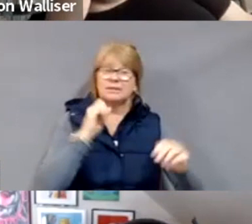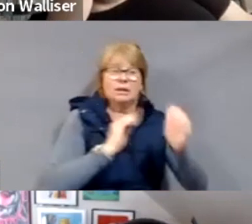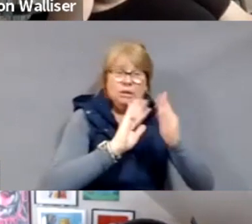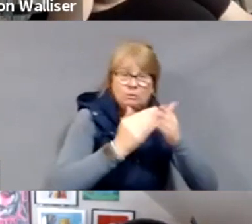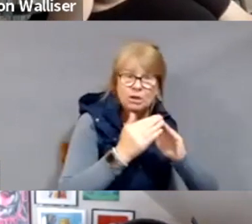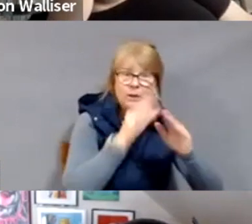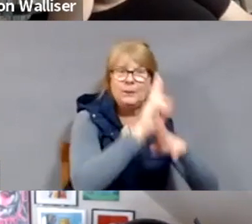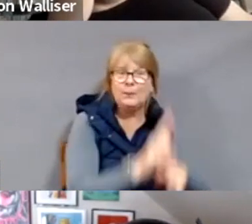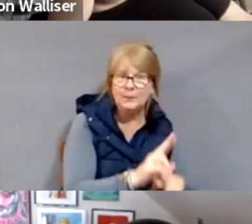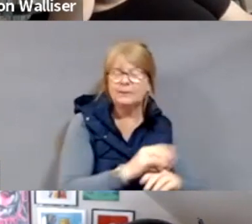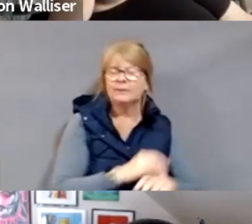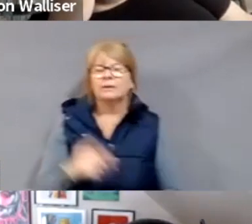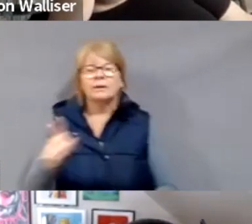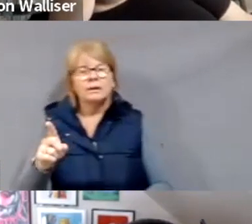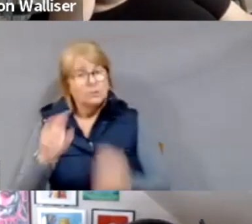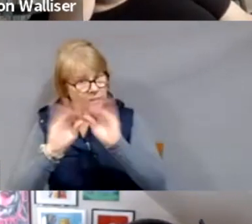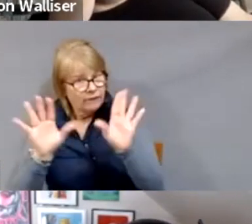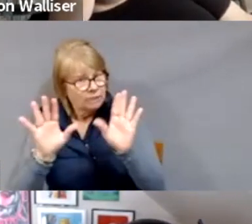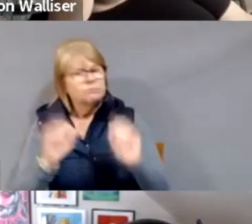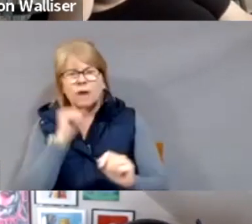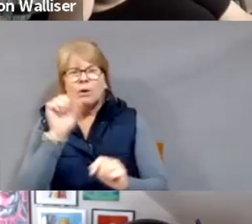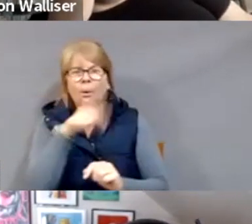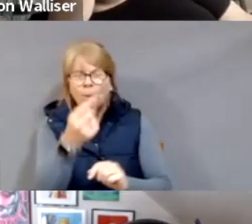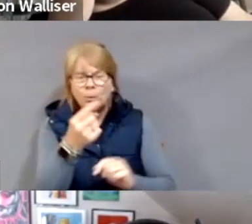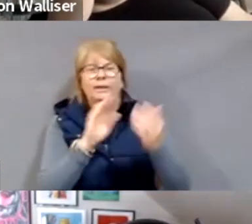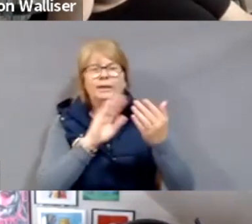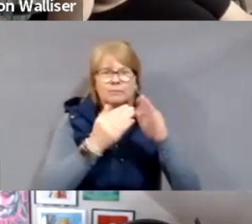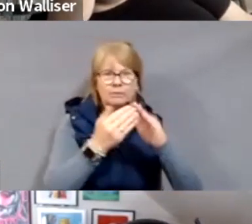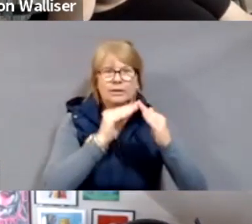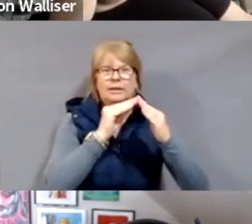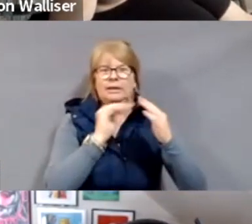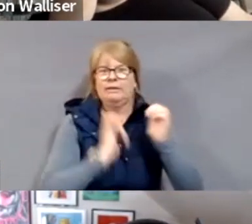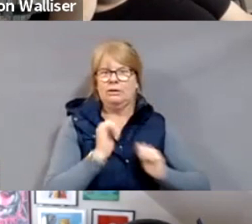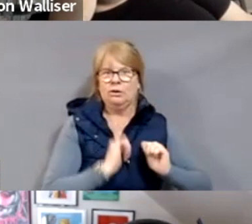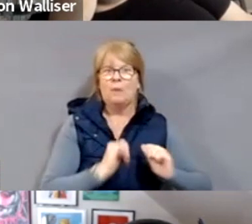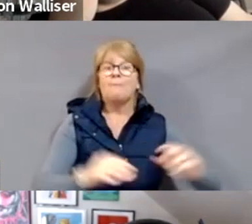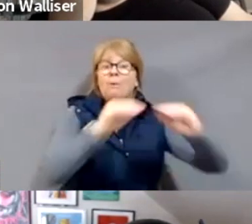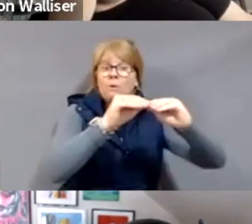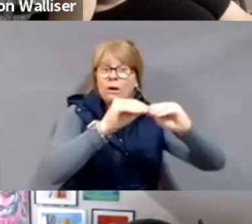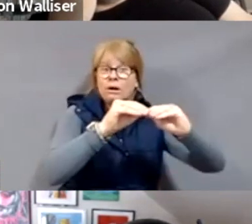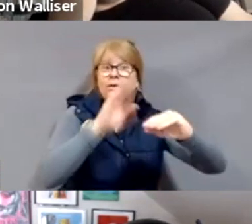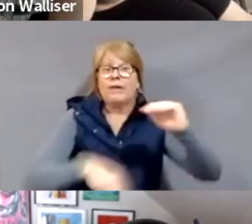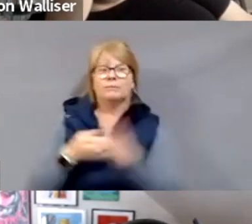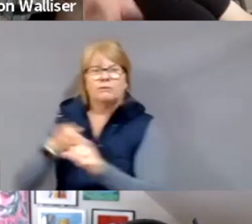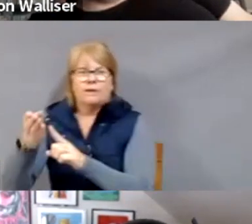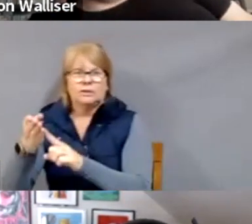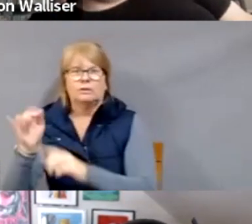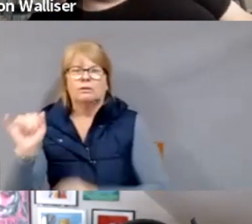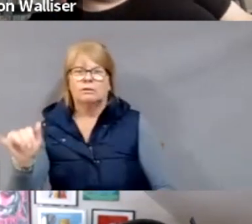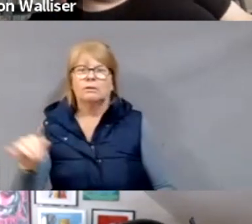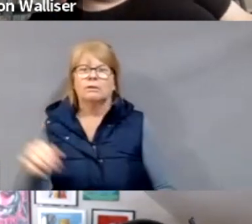I should clarify, it wasn't only community theater. It was just more community theater than professional. So, I